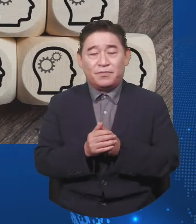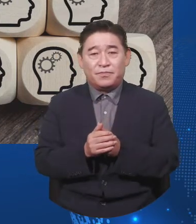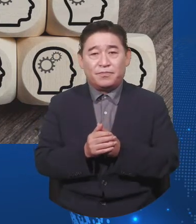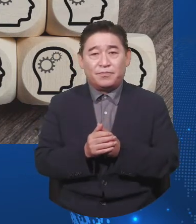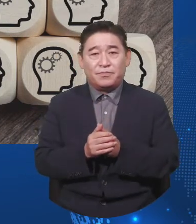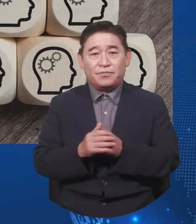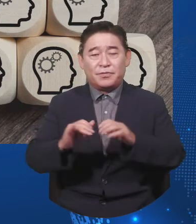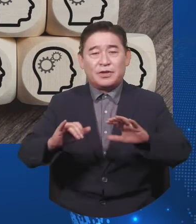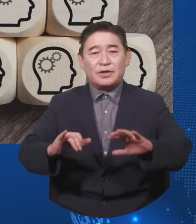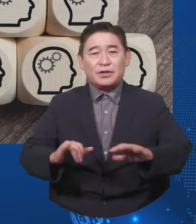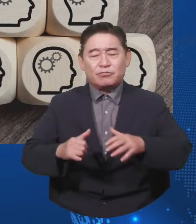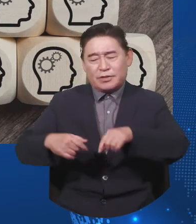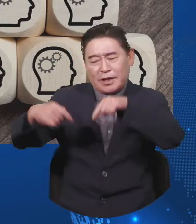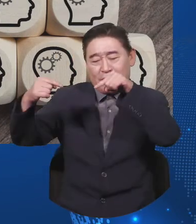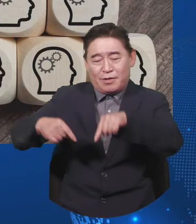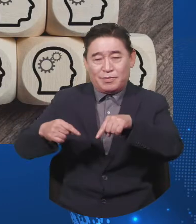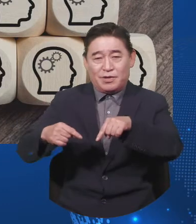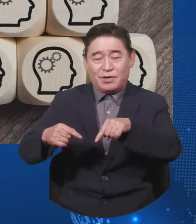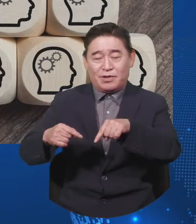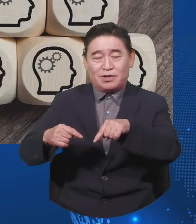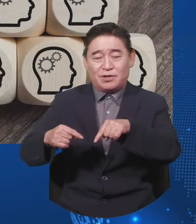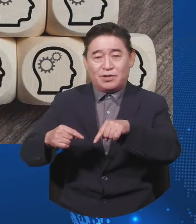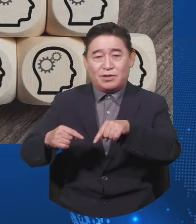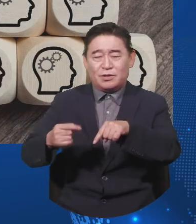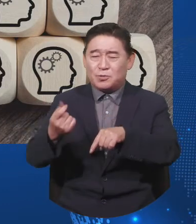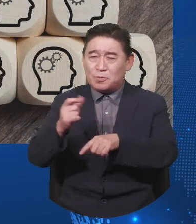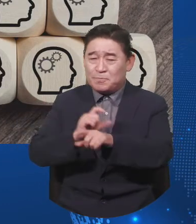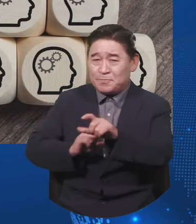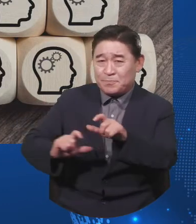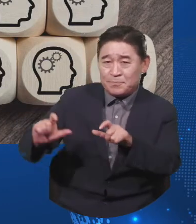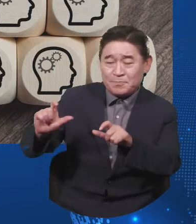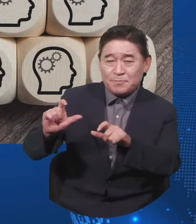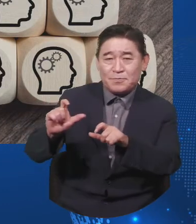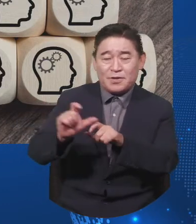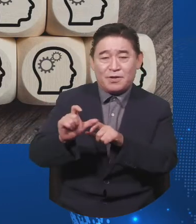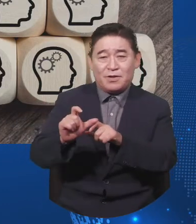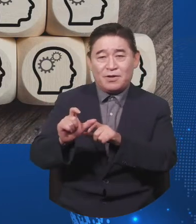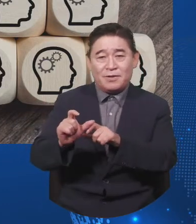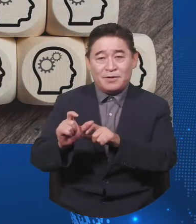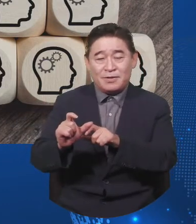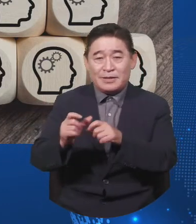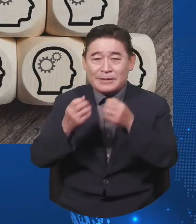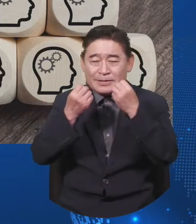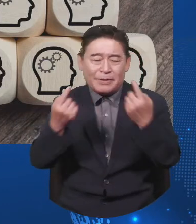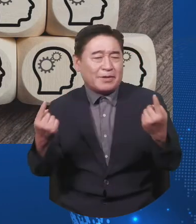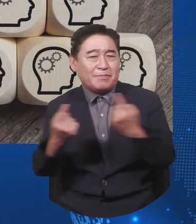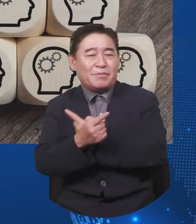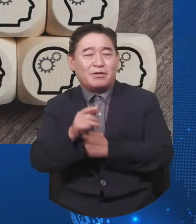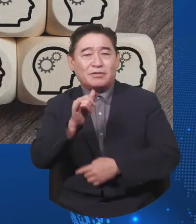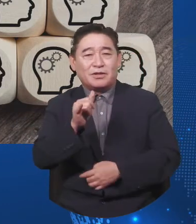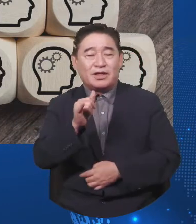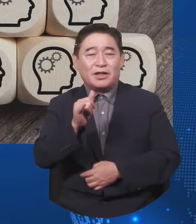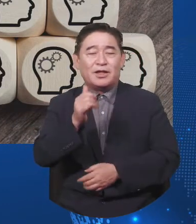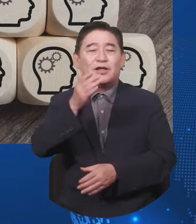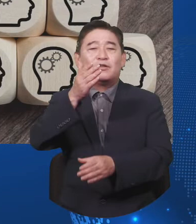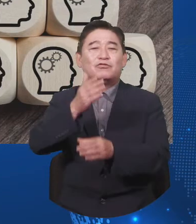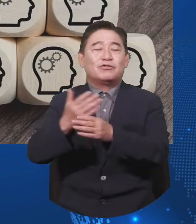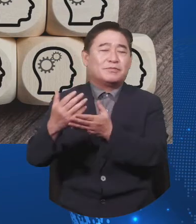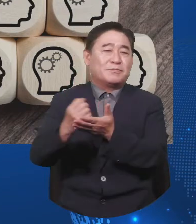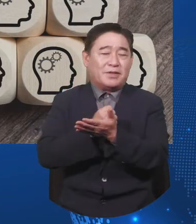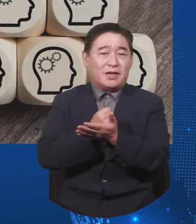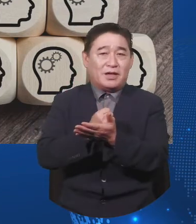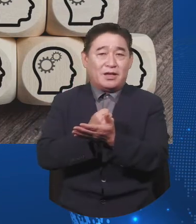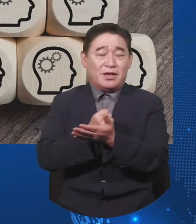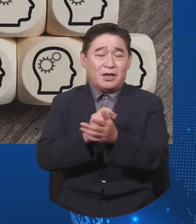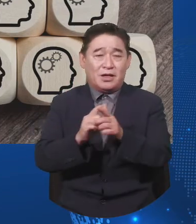international cooperation in an innovative way to make sure that we can fight all of these challenges at the same time.